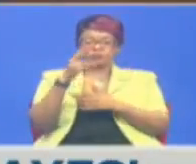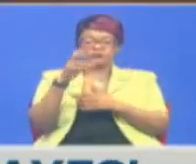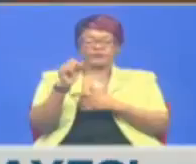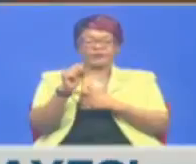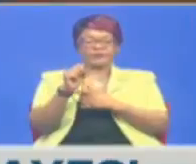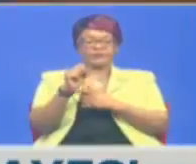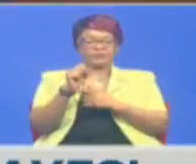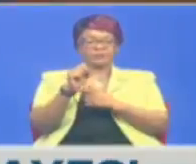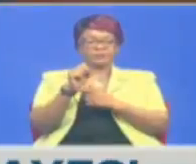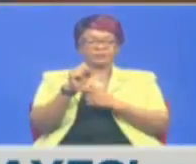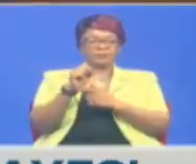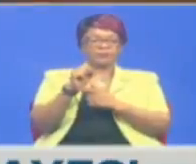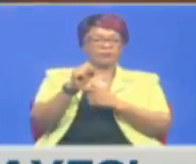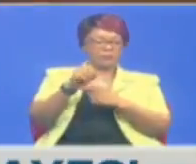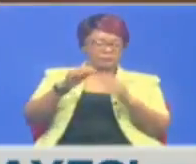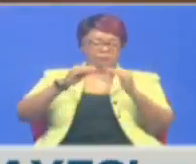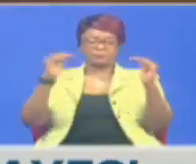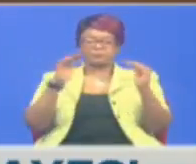for